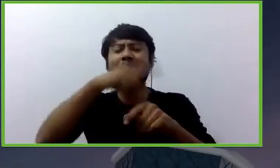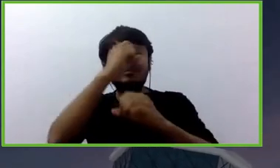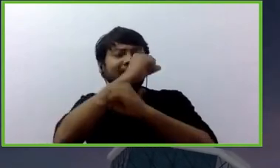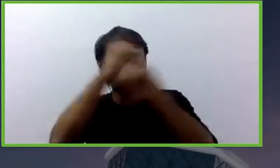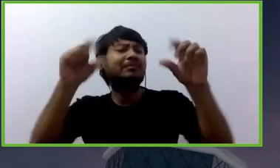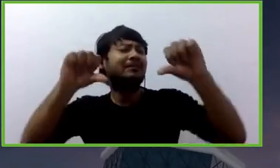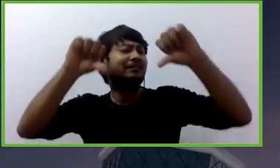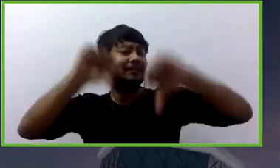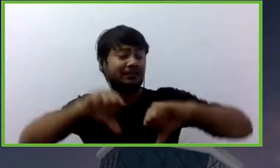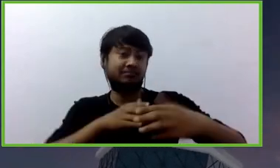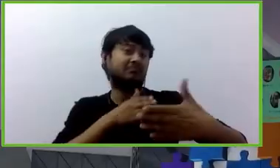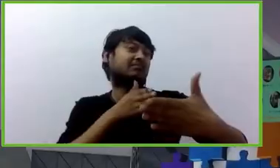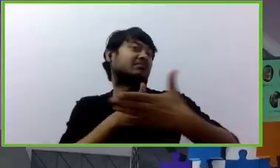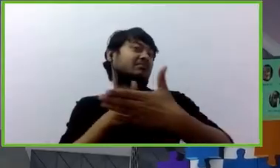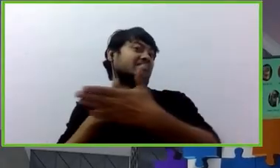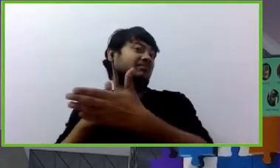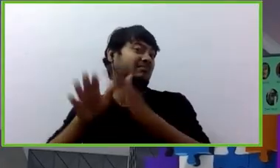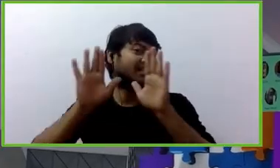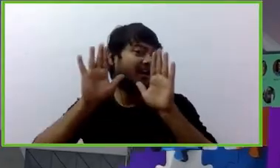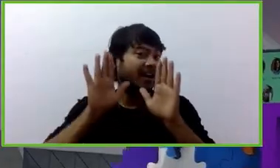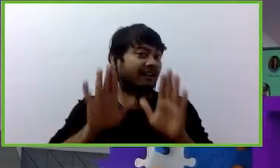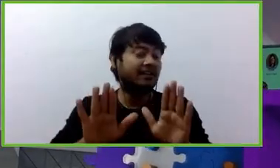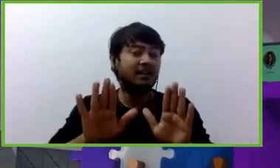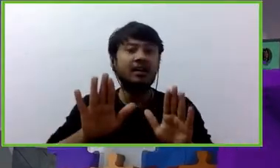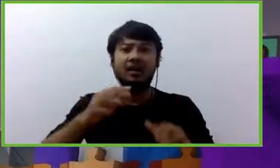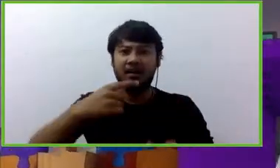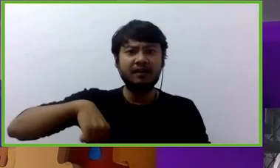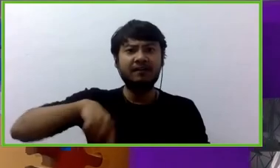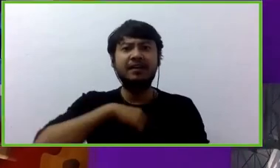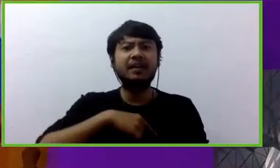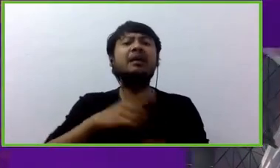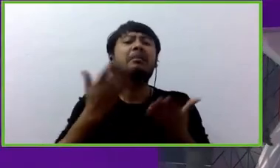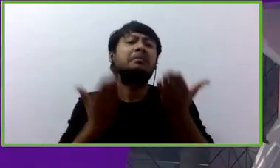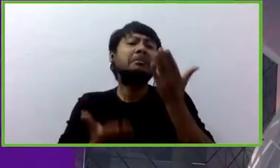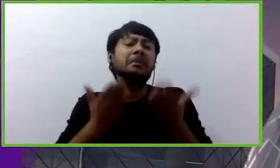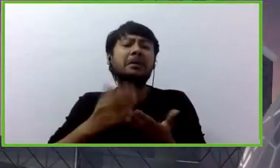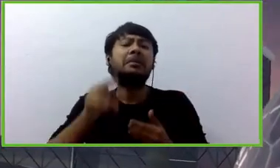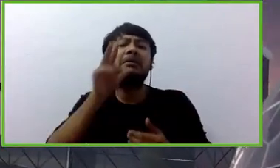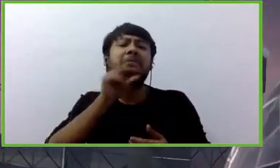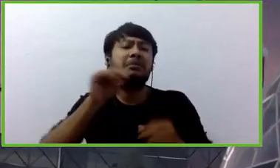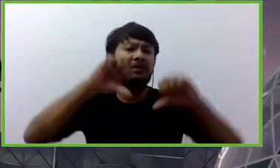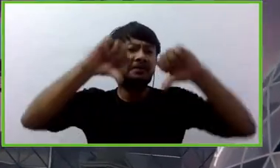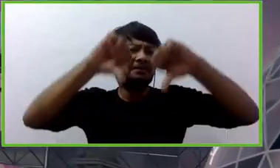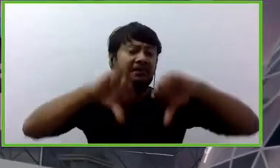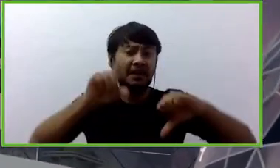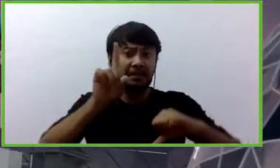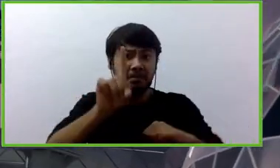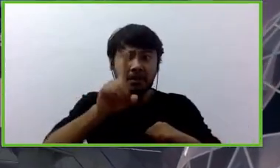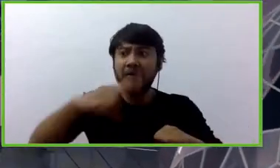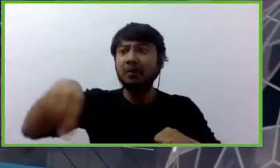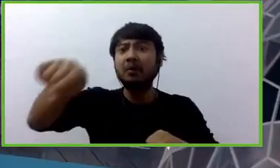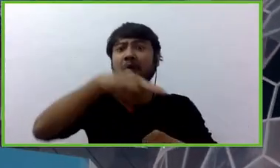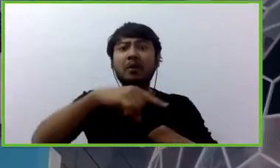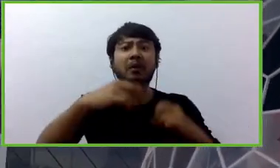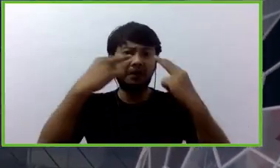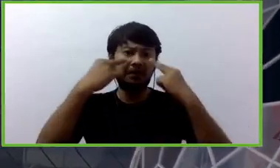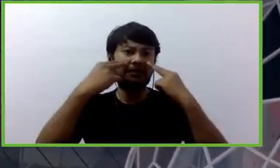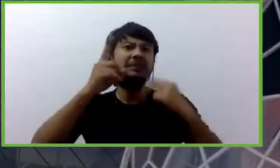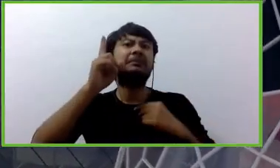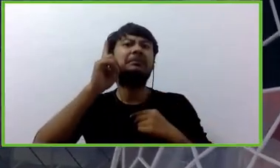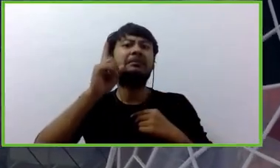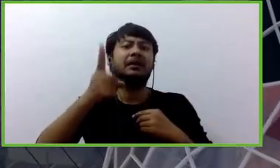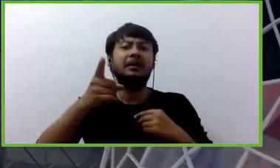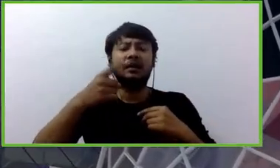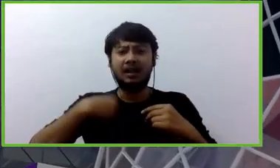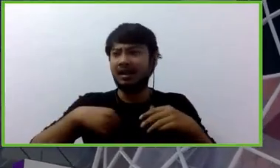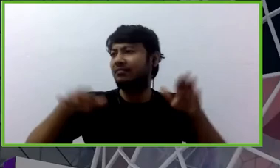have voices, but we are not unheard. Yes, we may seem trapped, but we are freer than birds. You may say we're cursed, but we're miracles in